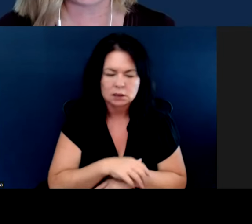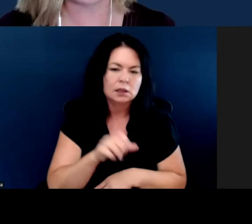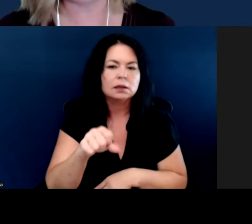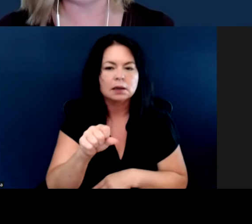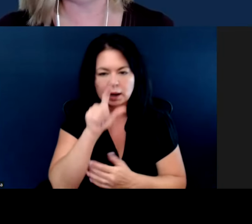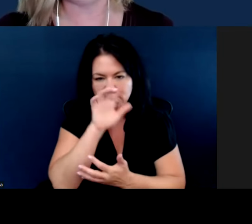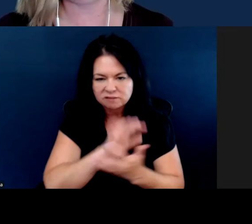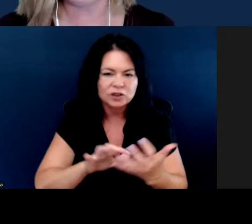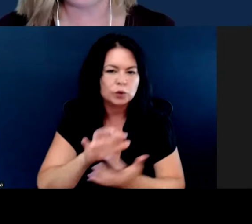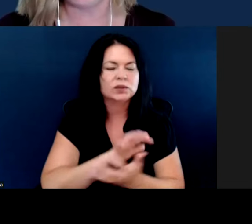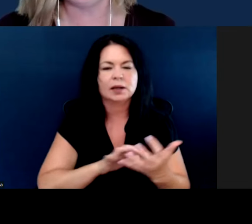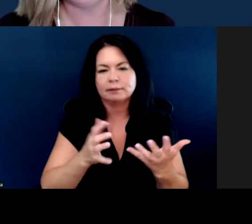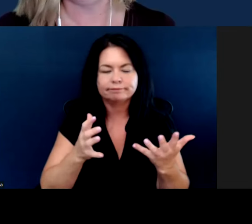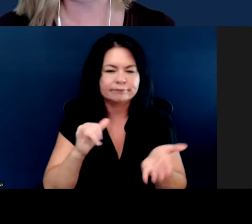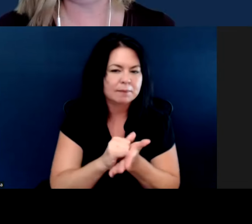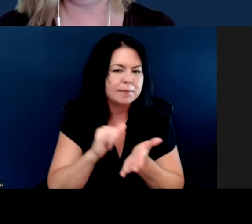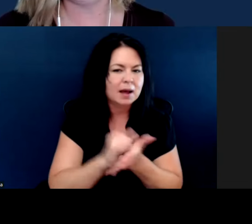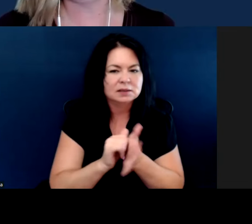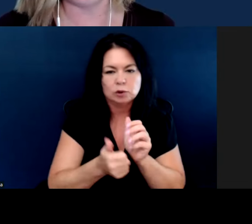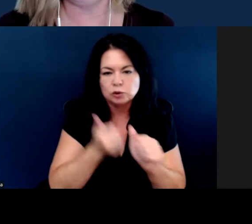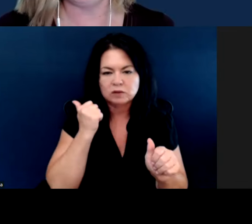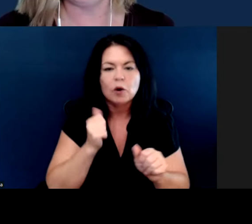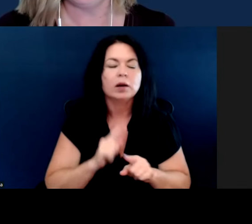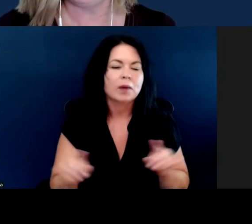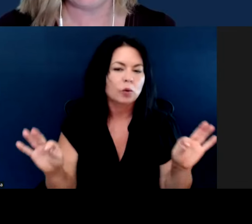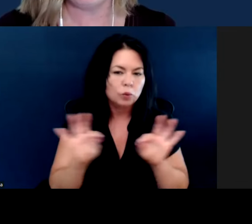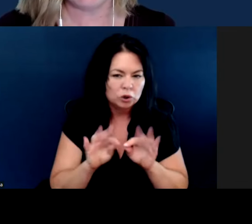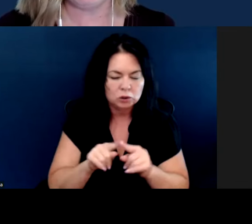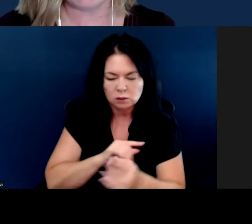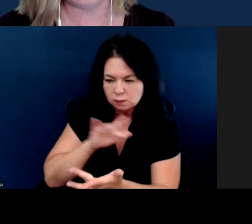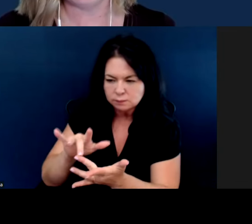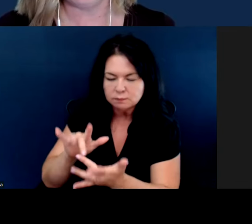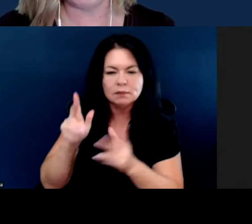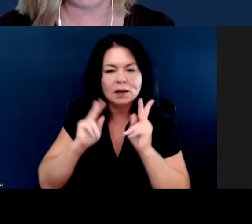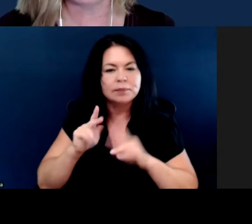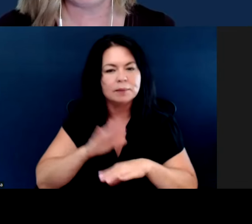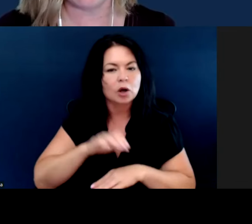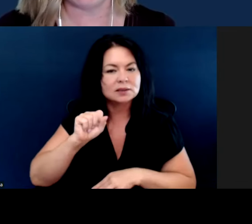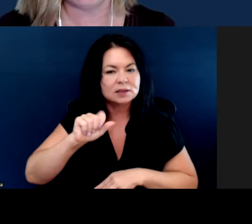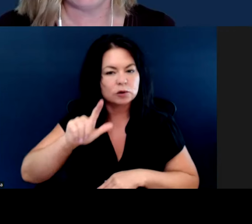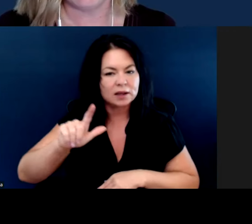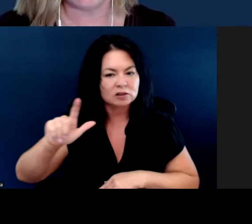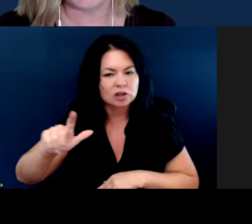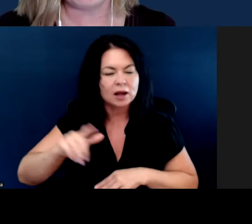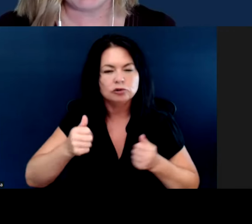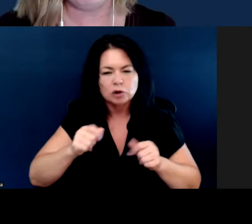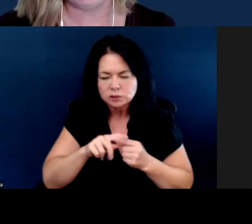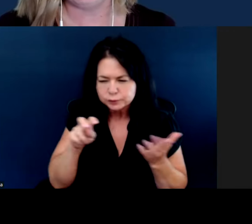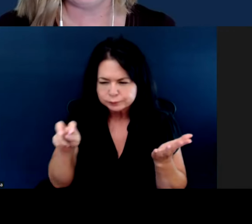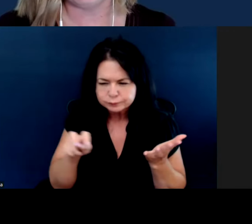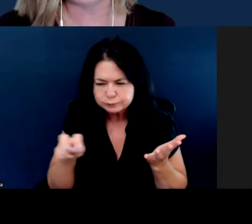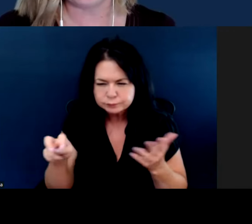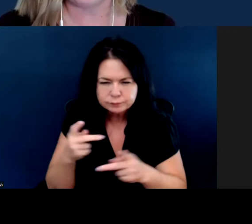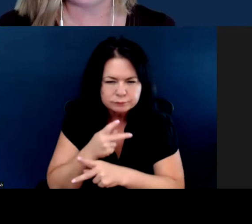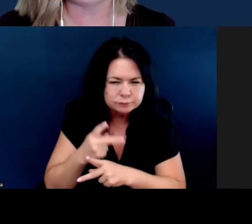the specialists at the senior linkage line are definitely able to help you navigate that in an unbiased way. And